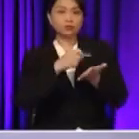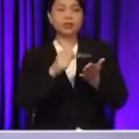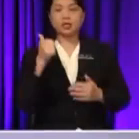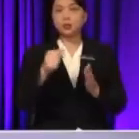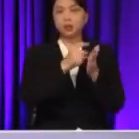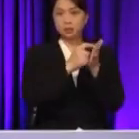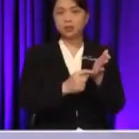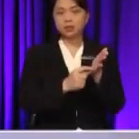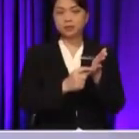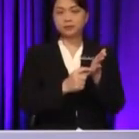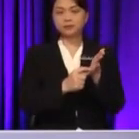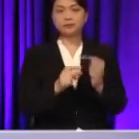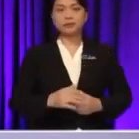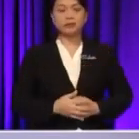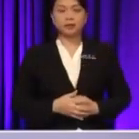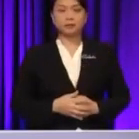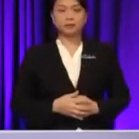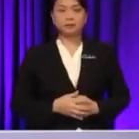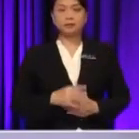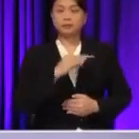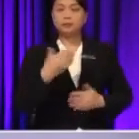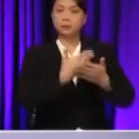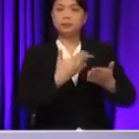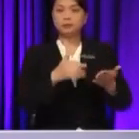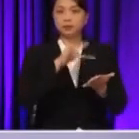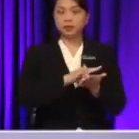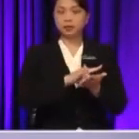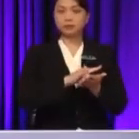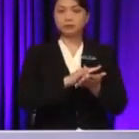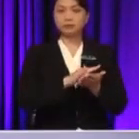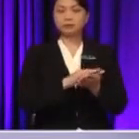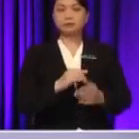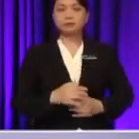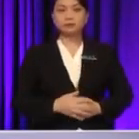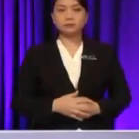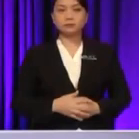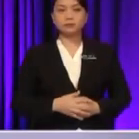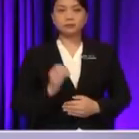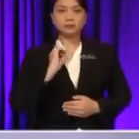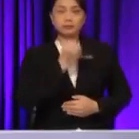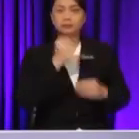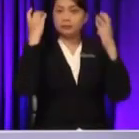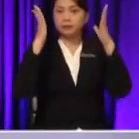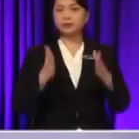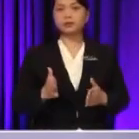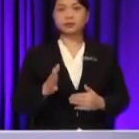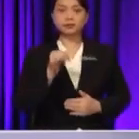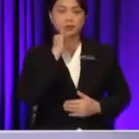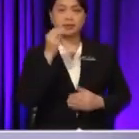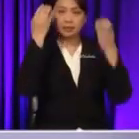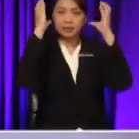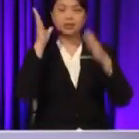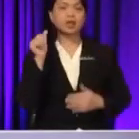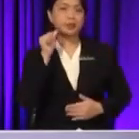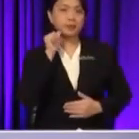is exactly what we're going to do today. But before that, I would like to first introduce our teacher for today, who is none other than teacher Amirah